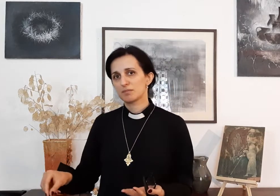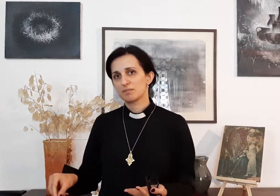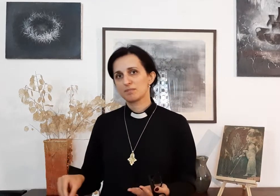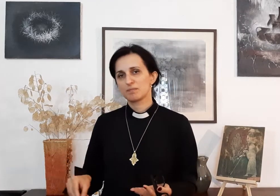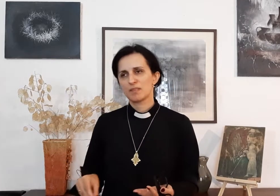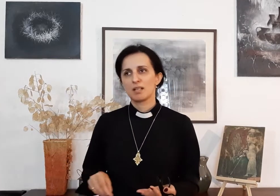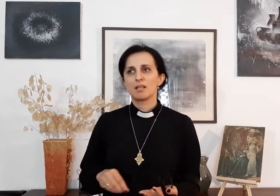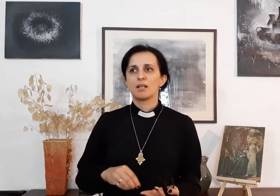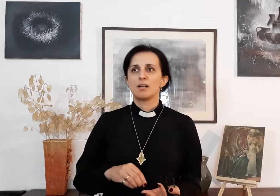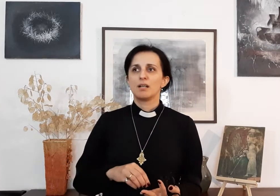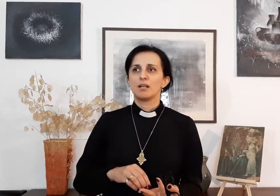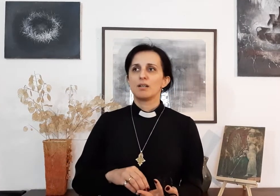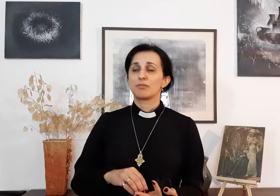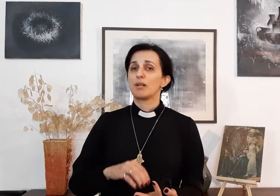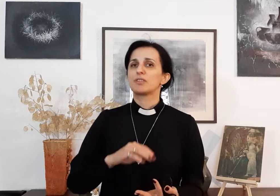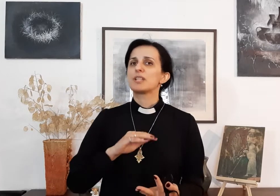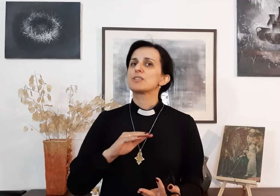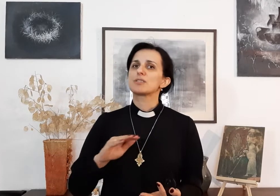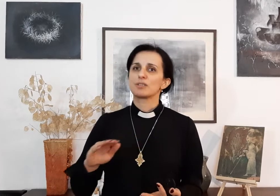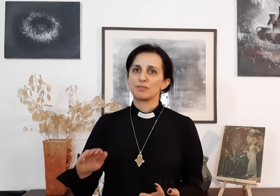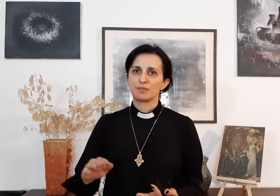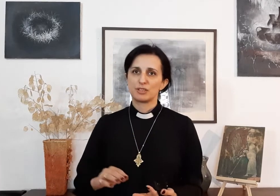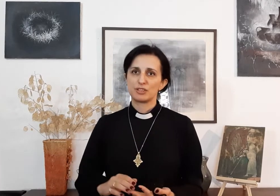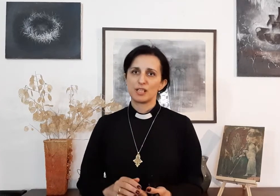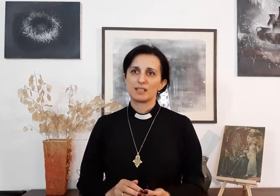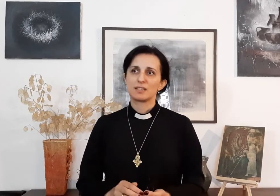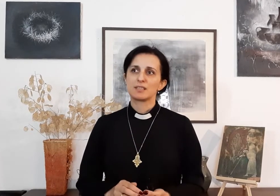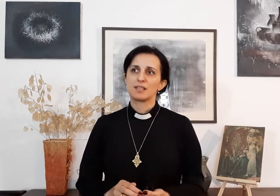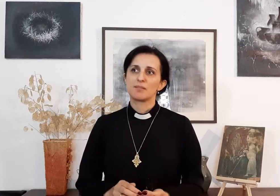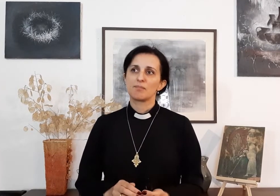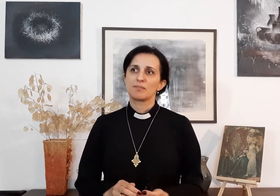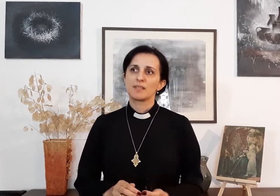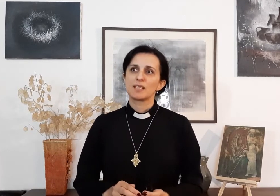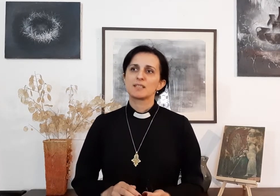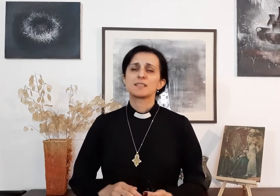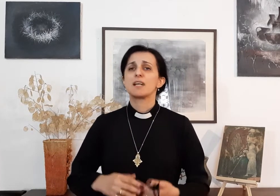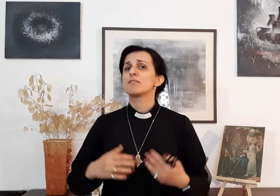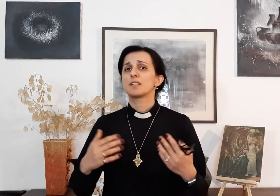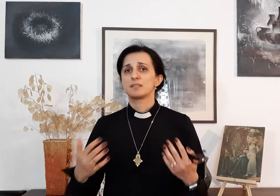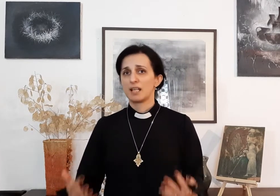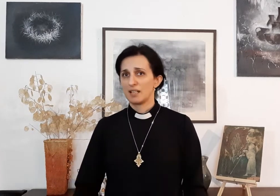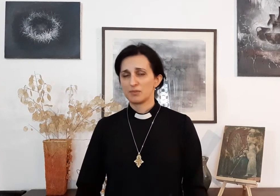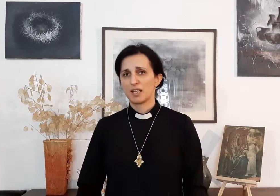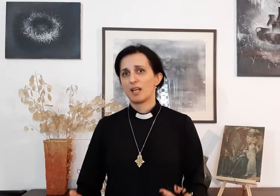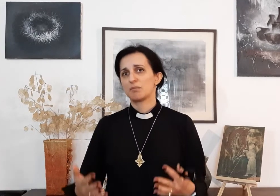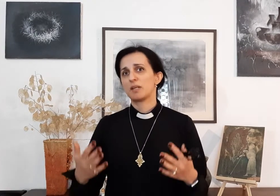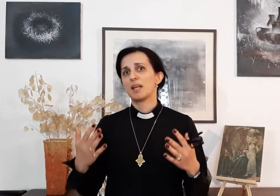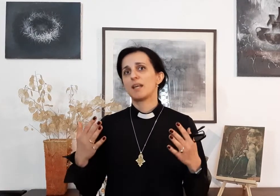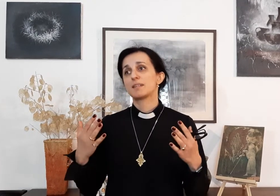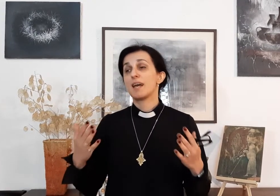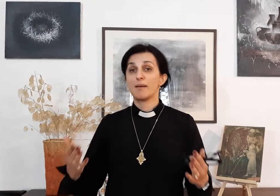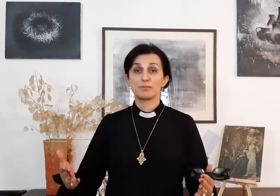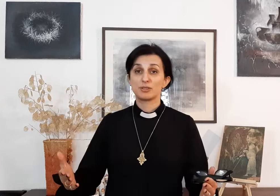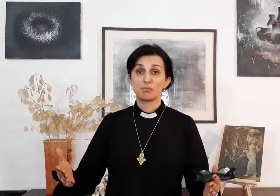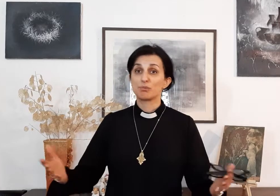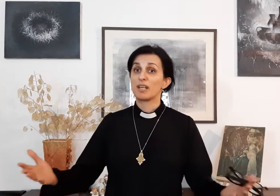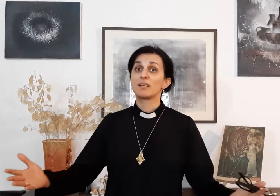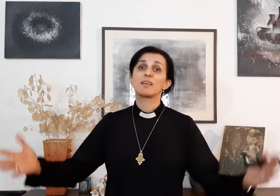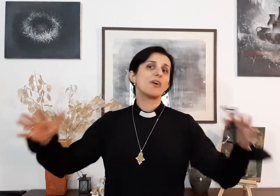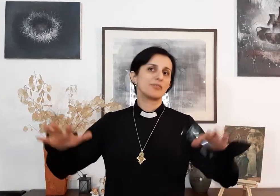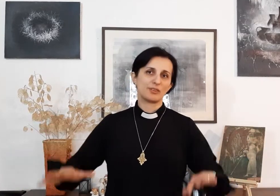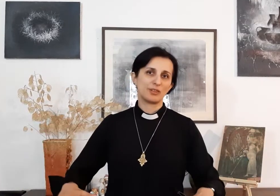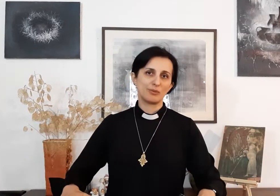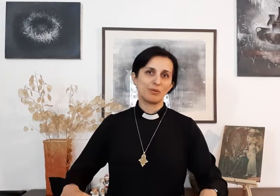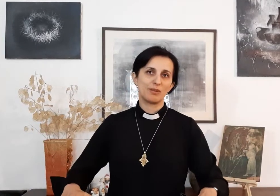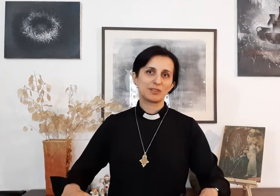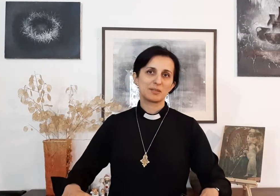walls. Throughout the history of Christianity, several times there have been attempts to break